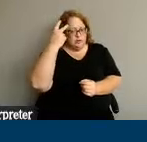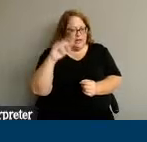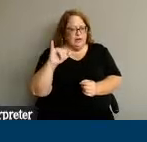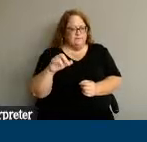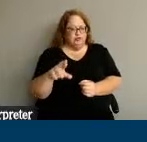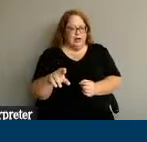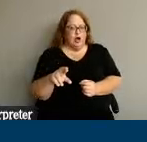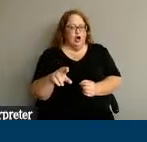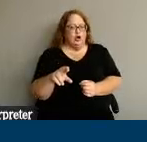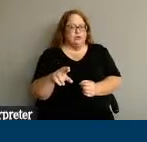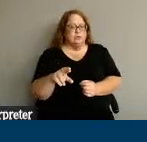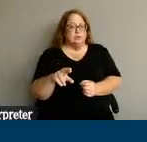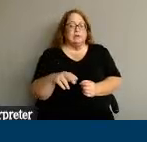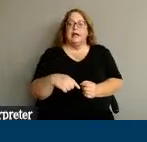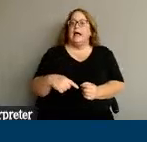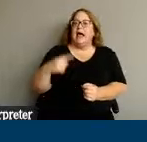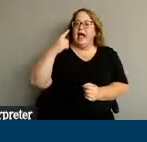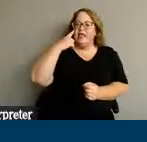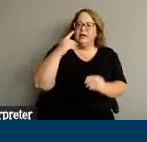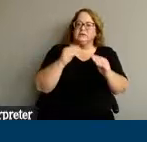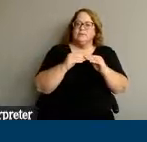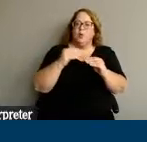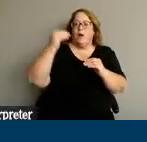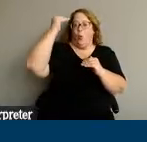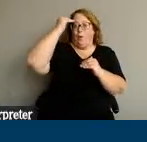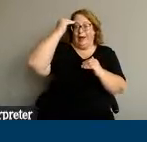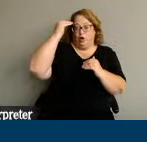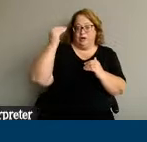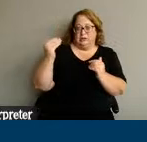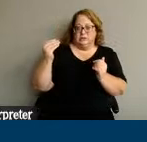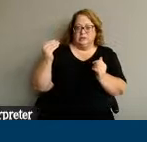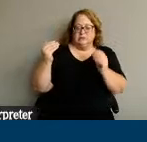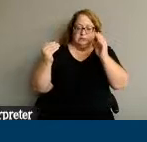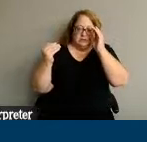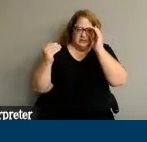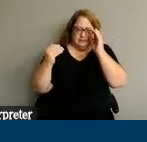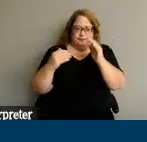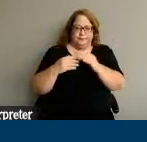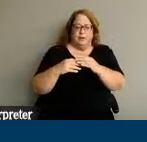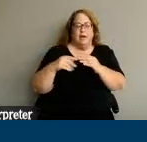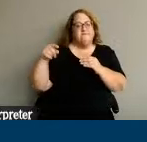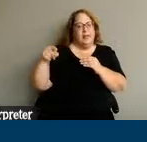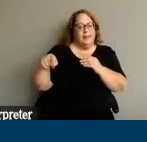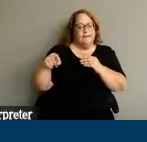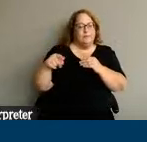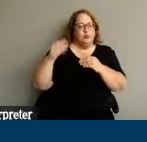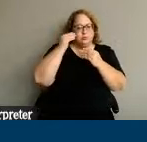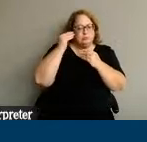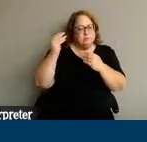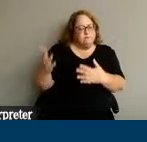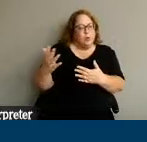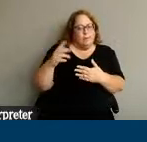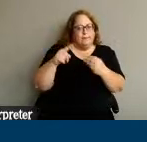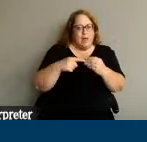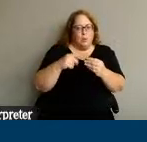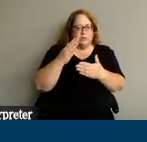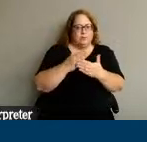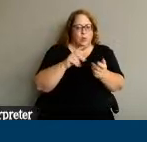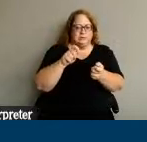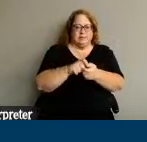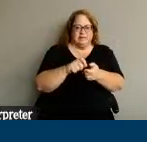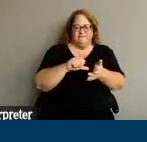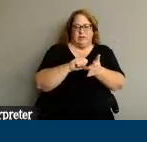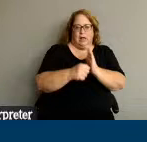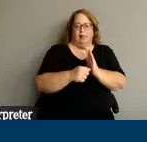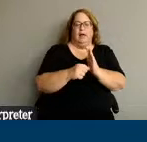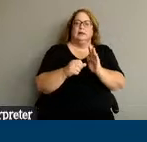JRs? And I was like, I think it's more awareness, okay. of them to be informed of some of those specific highlights.